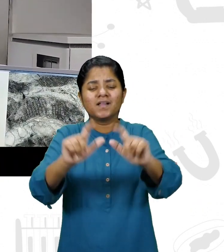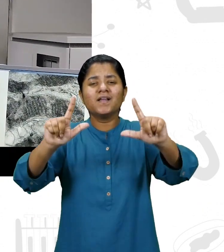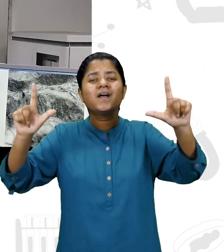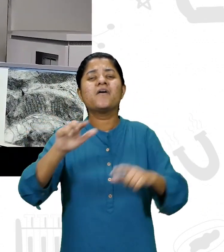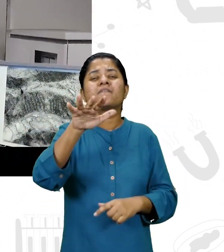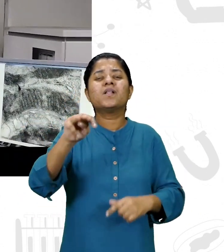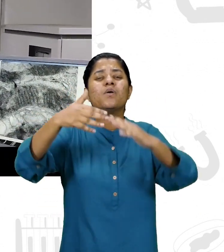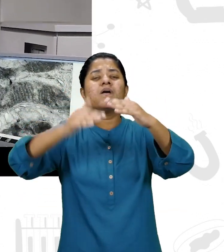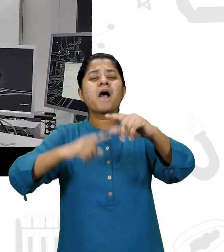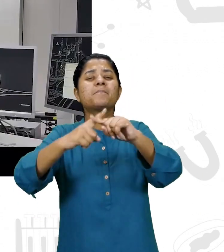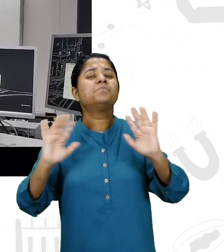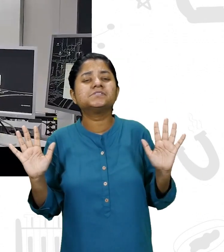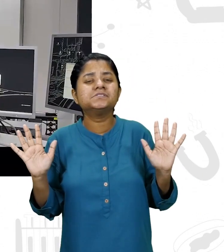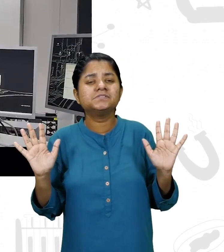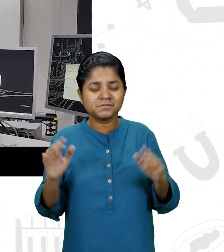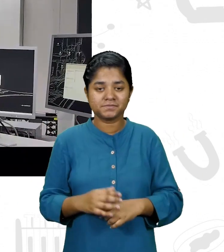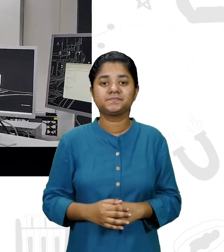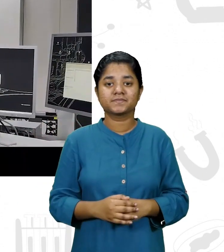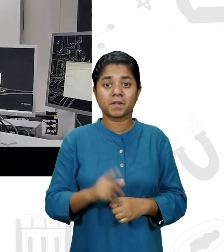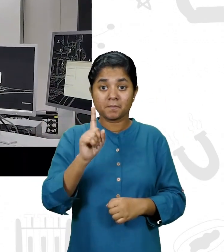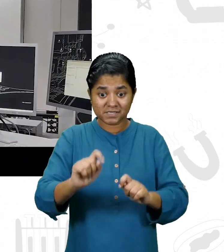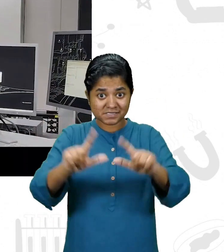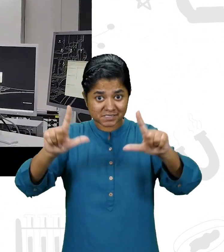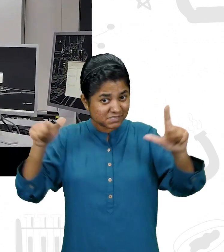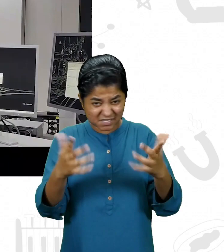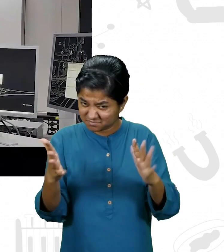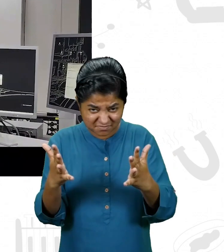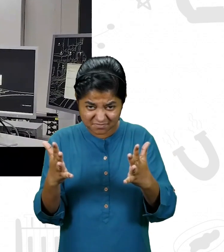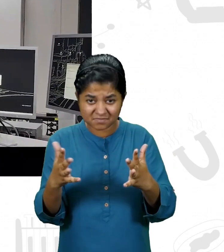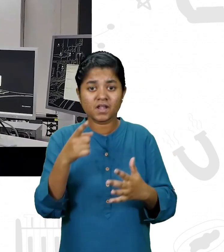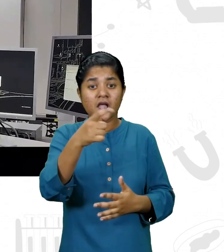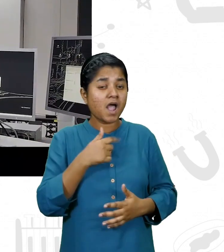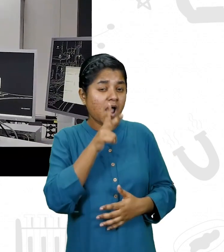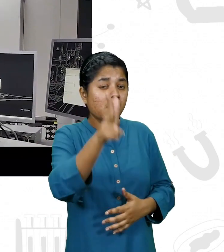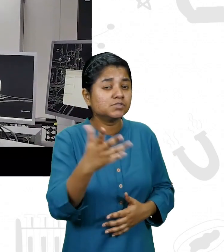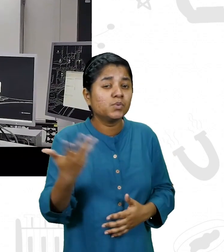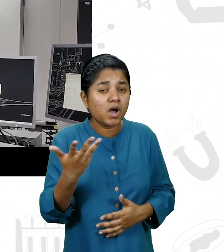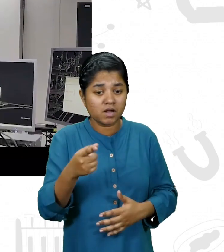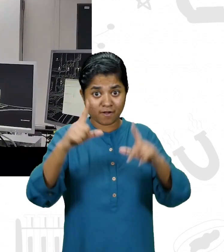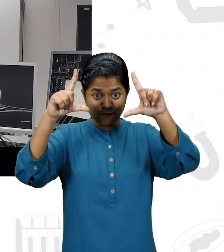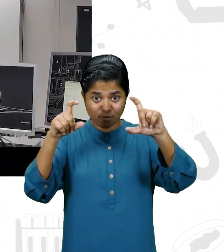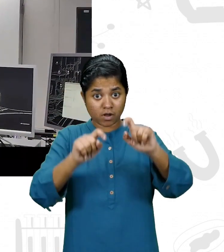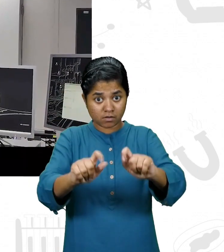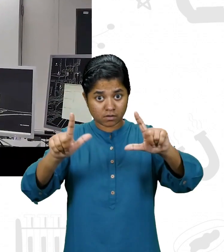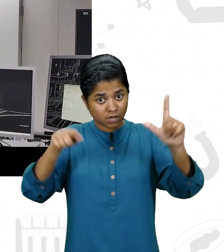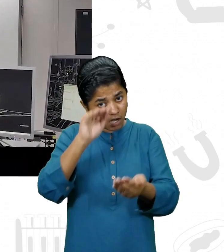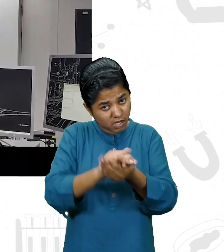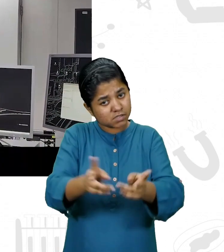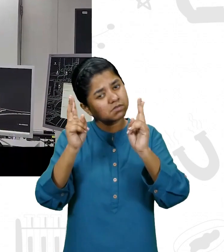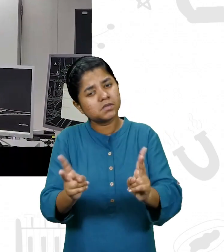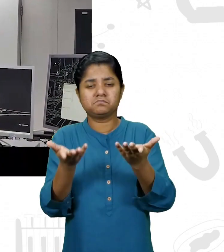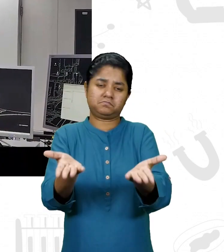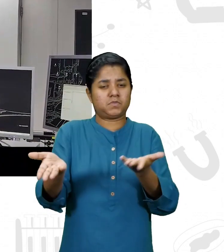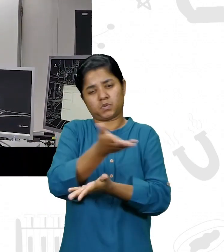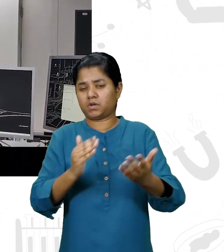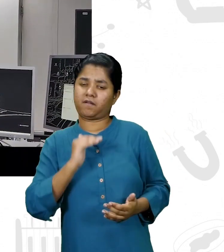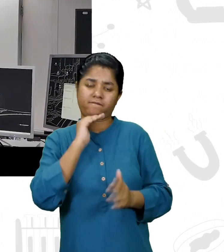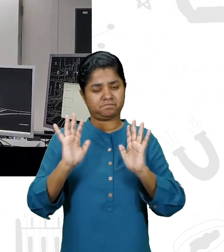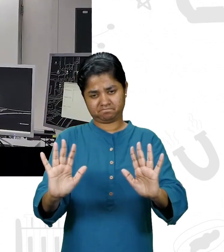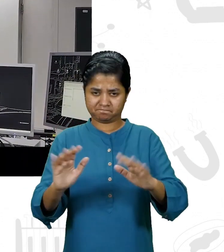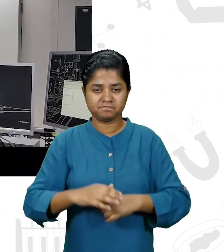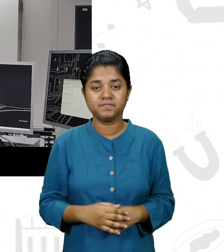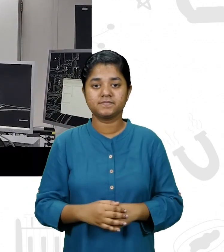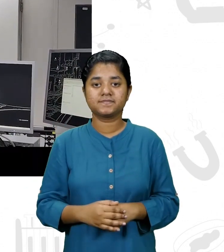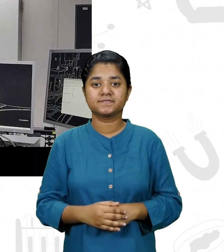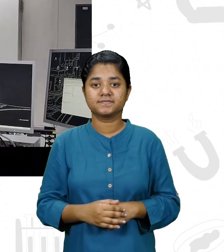than 5,000 x. But it is not just the magnification. As I told you, you can just keep on going magnifying your images, but